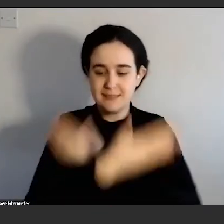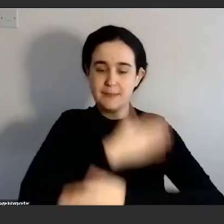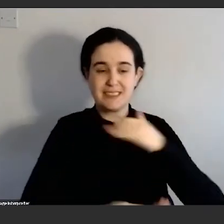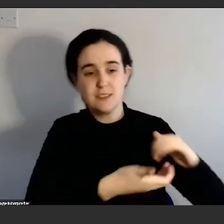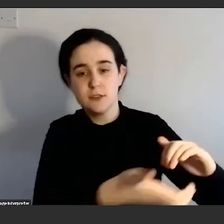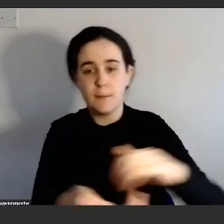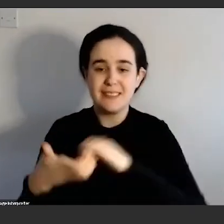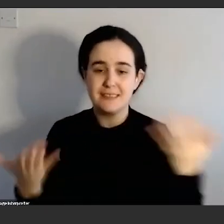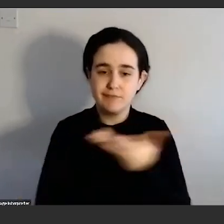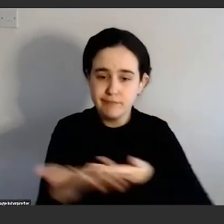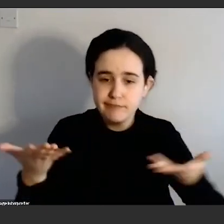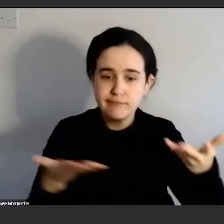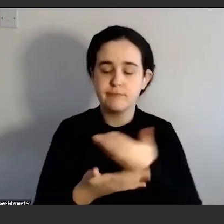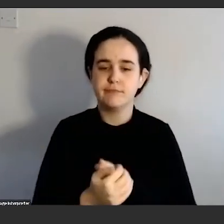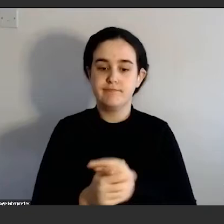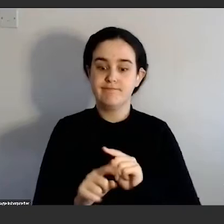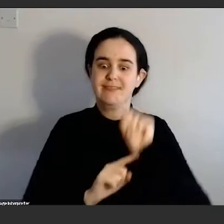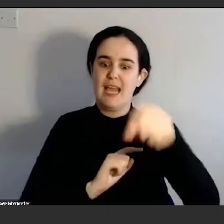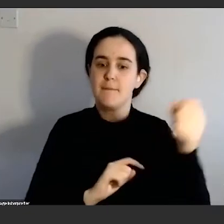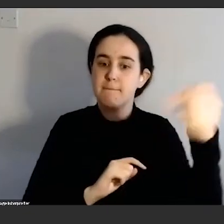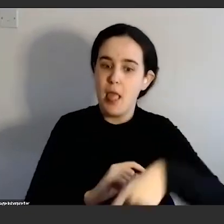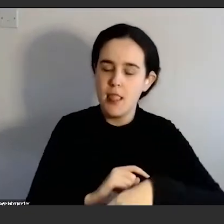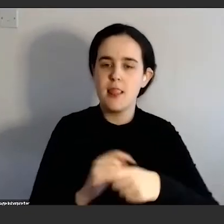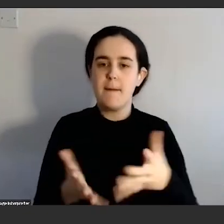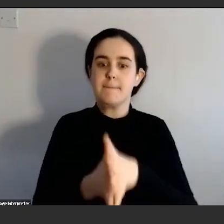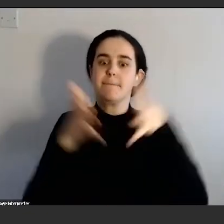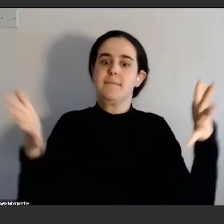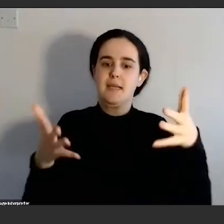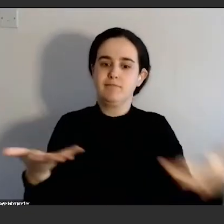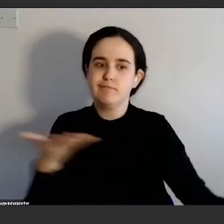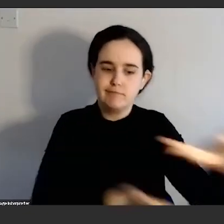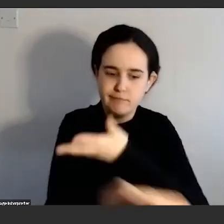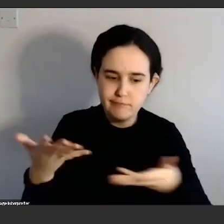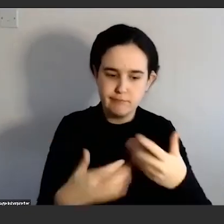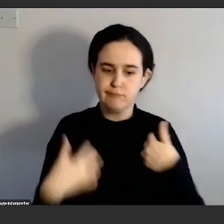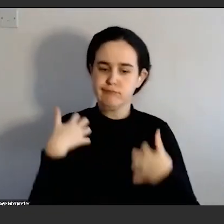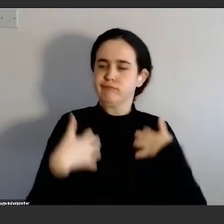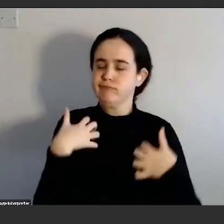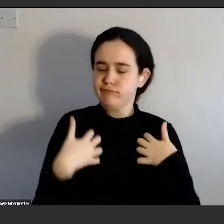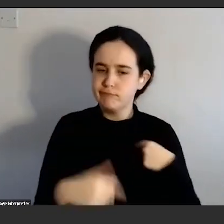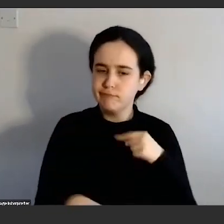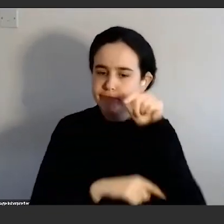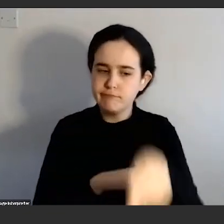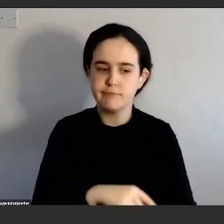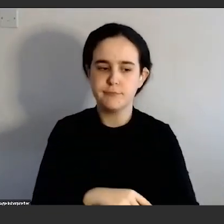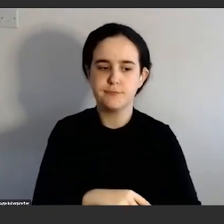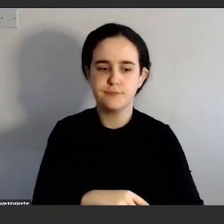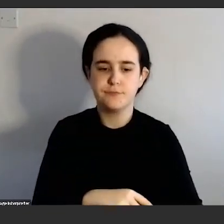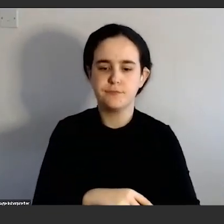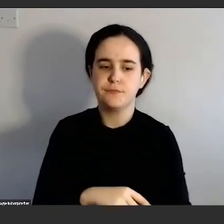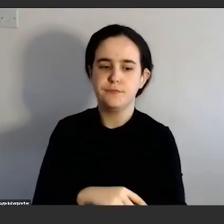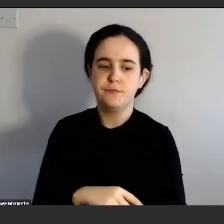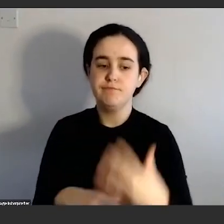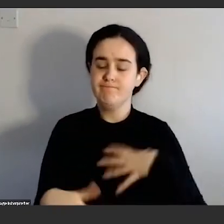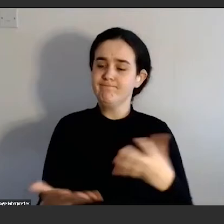next month. I want to take the opportunity today to outline how we are mainstreaming disability inclusion into